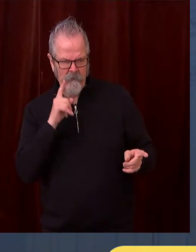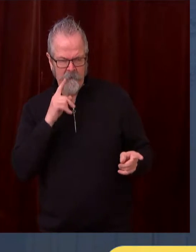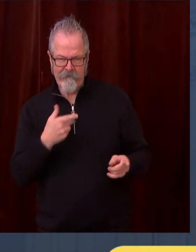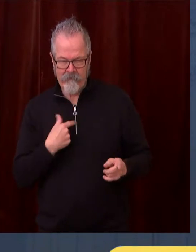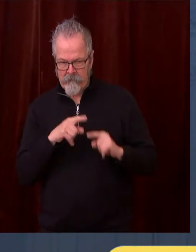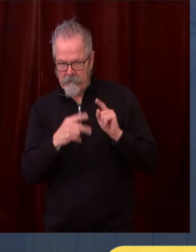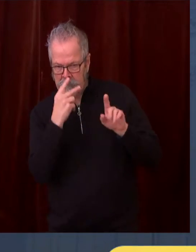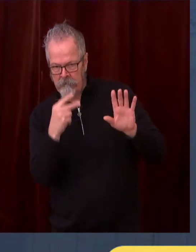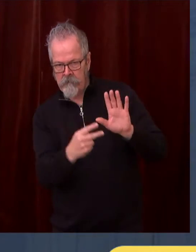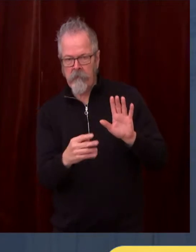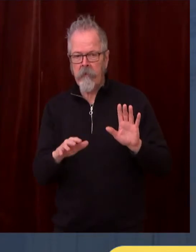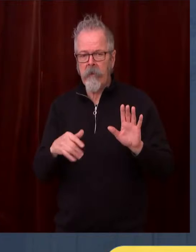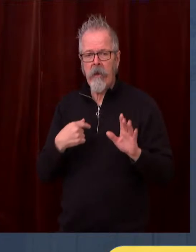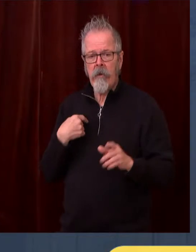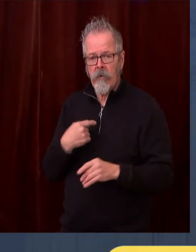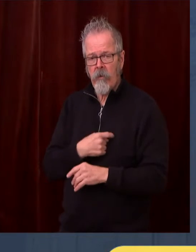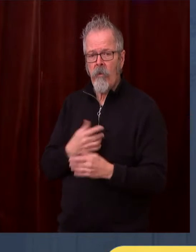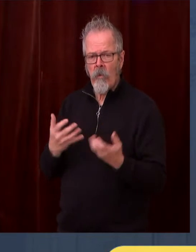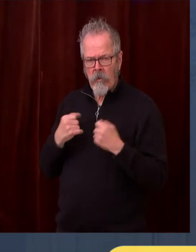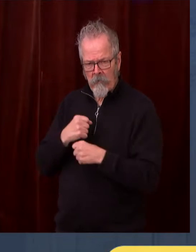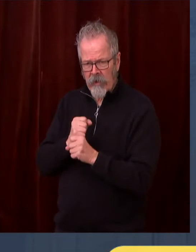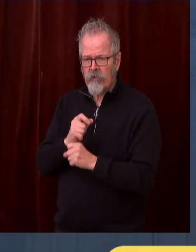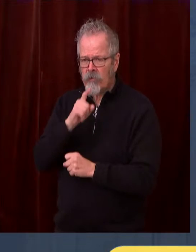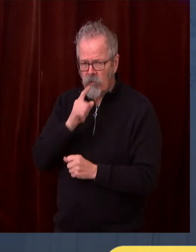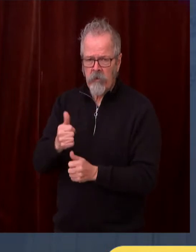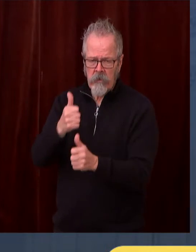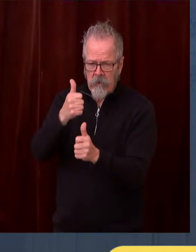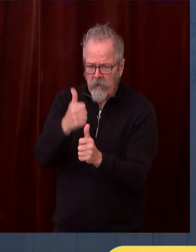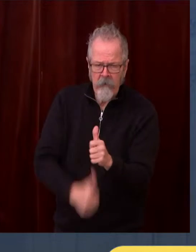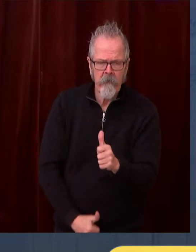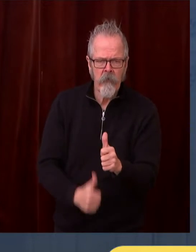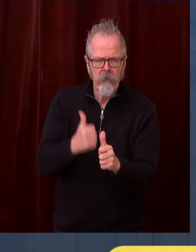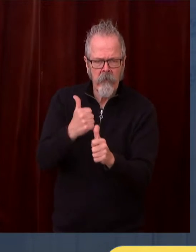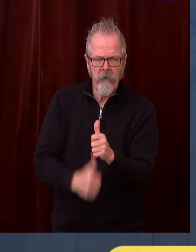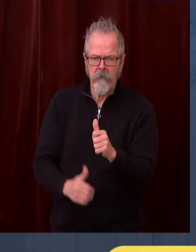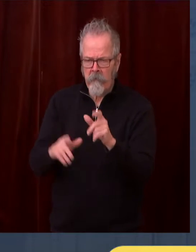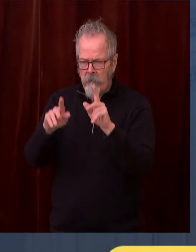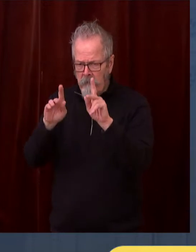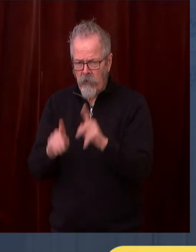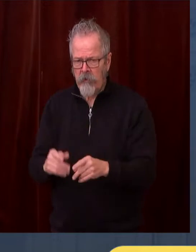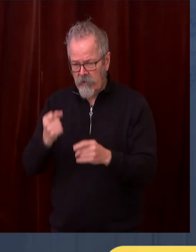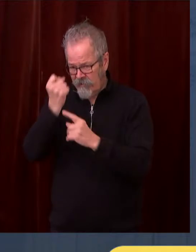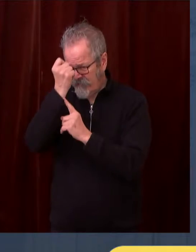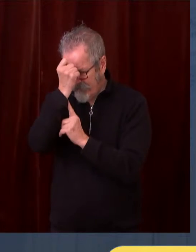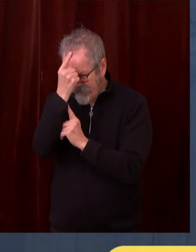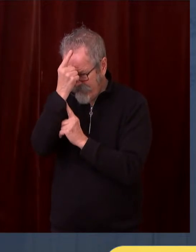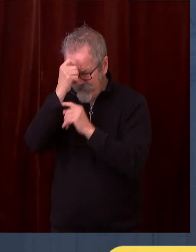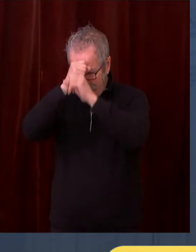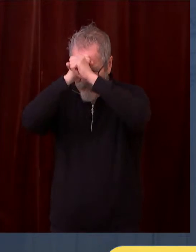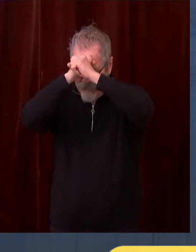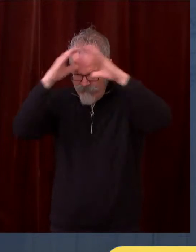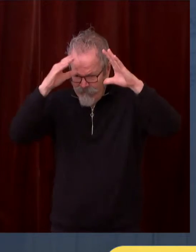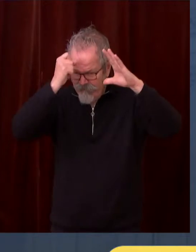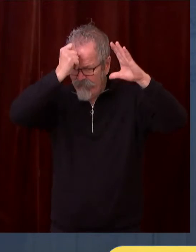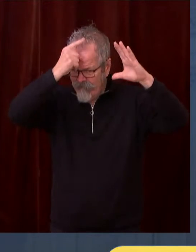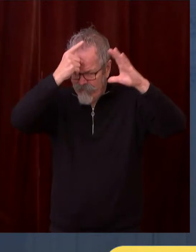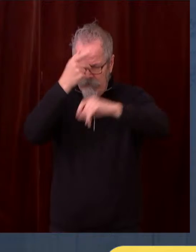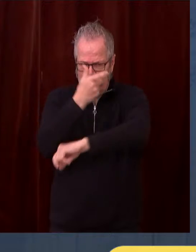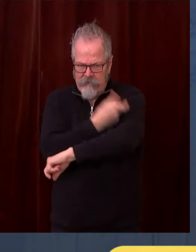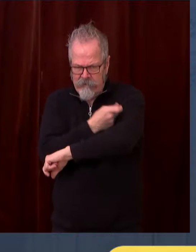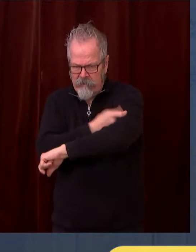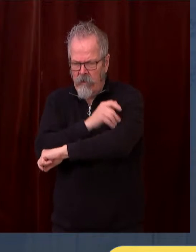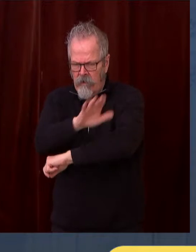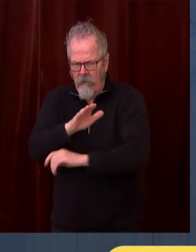multiple ways. So we'll be doing lots of different strategies to share that information. We will have commercials and